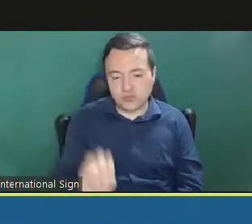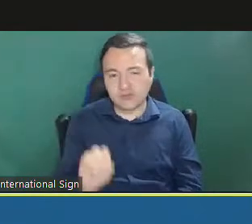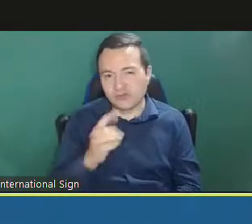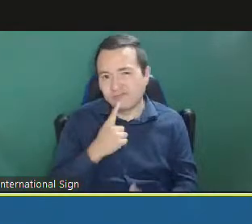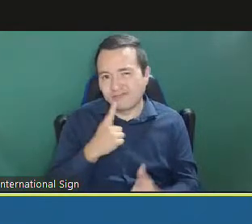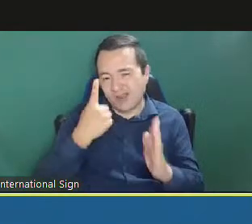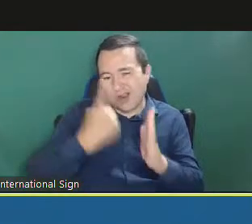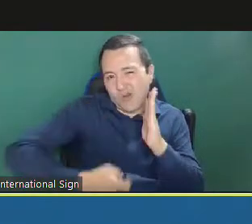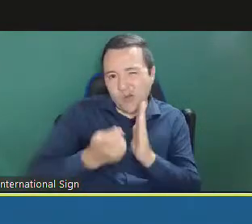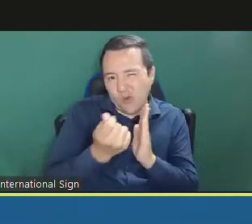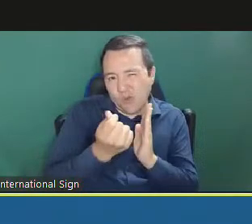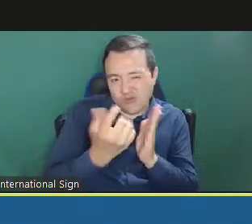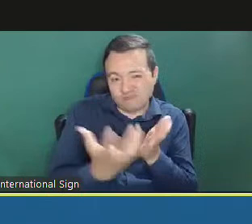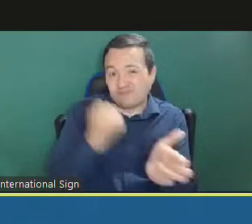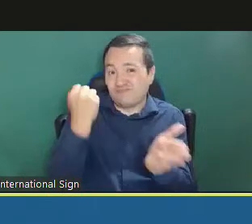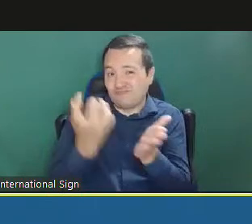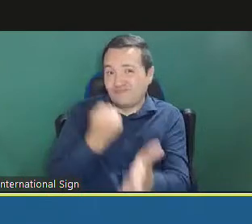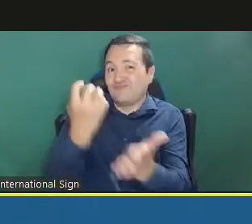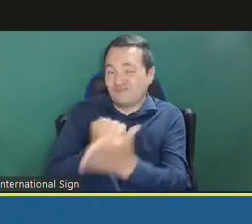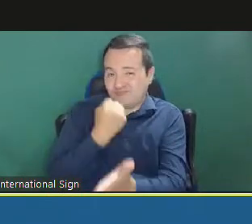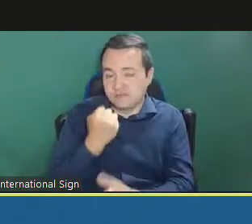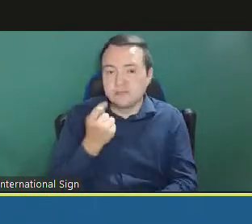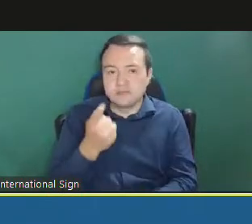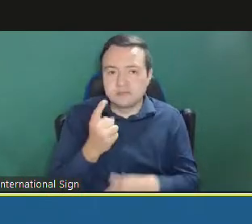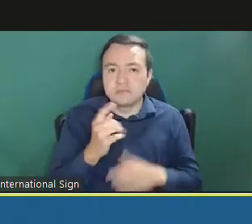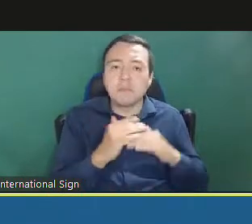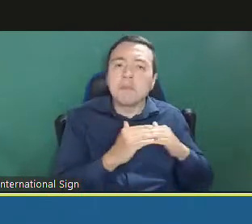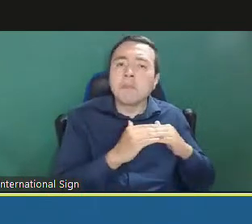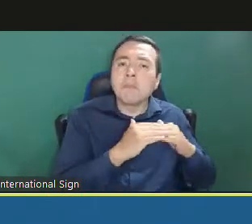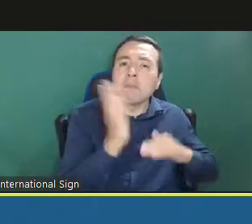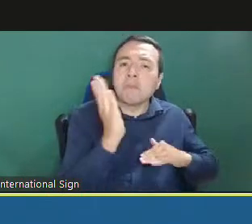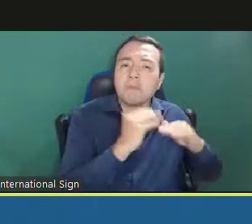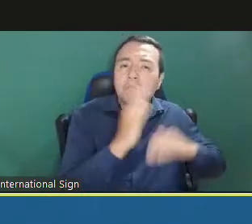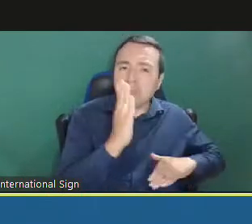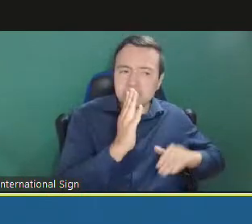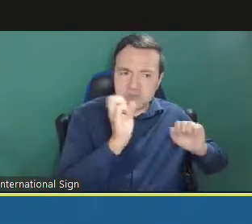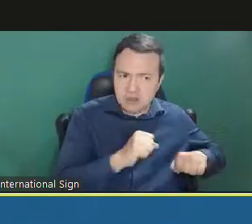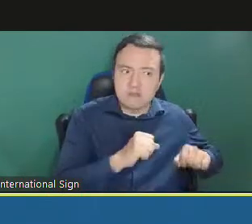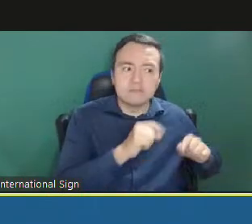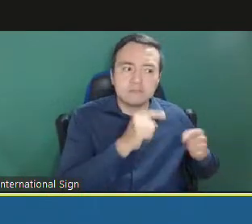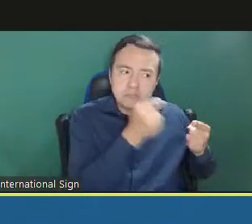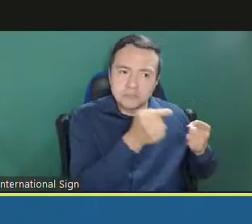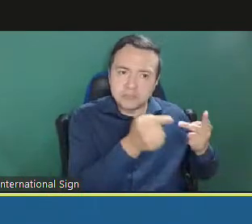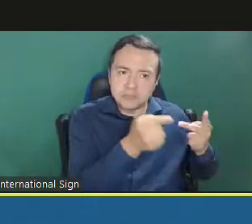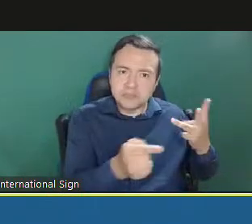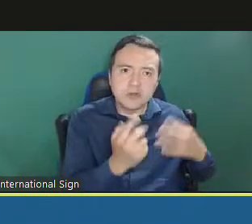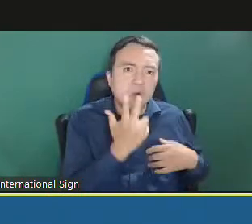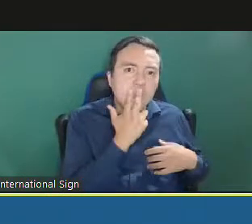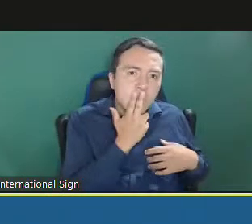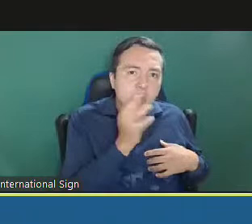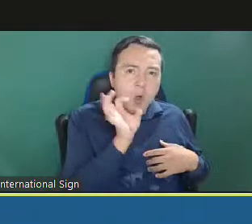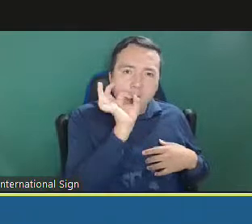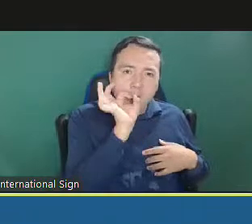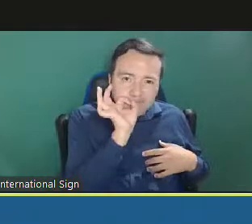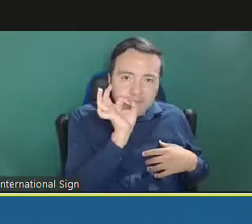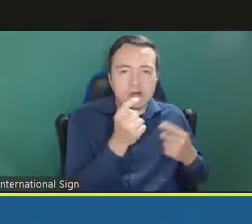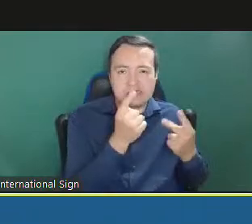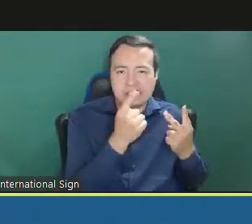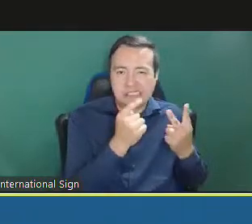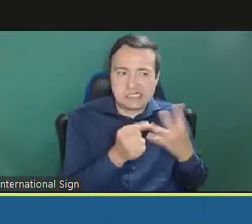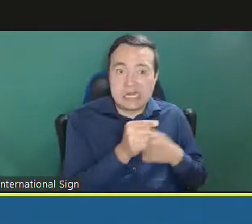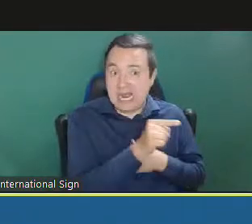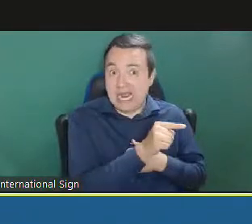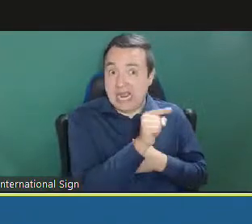significant room for higher taxes on tobacco. Additionally, many of these taxes are losing their real value and impact